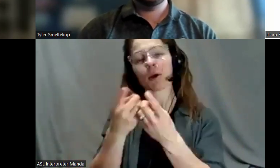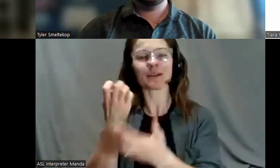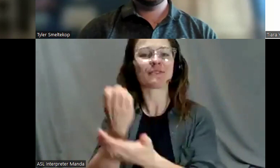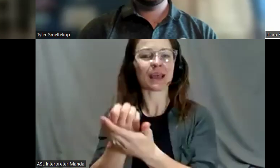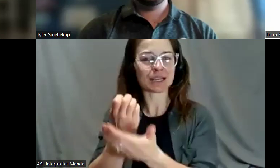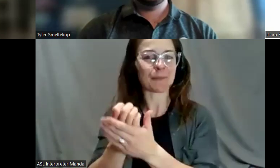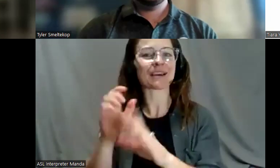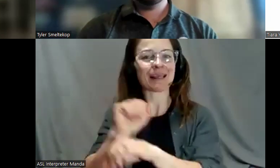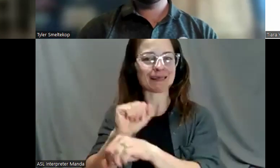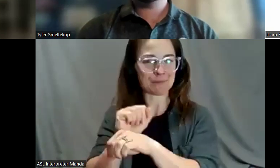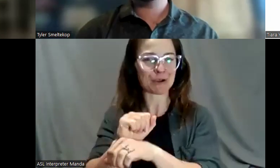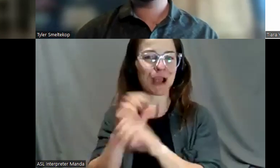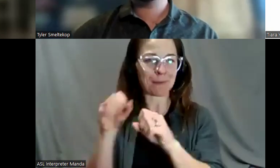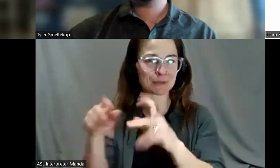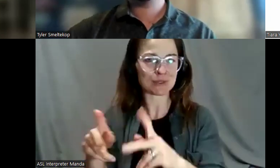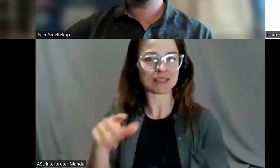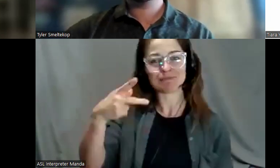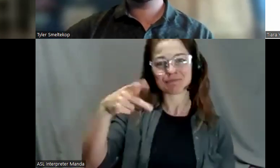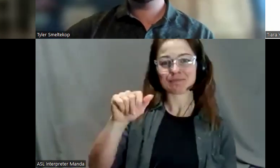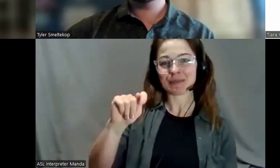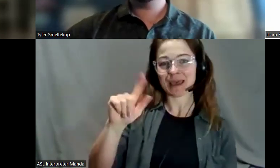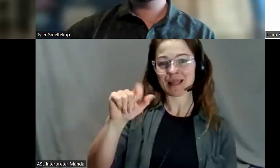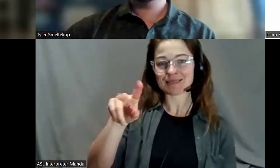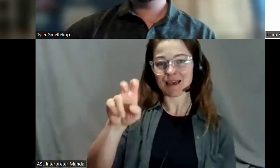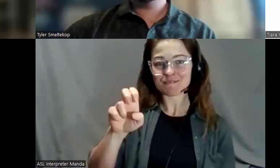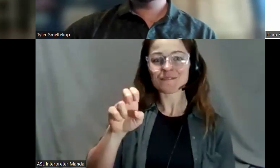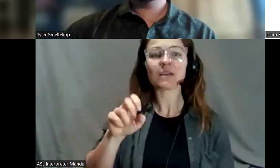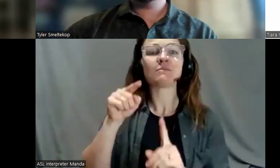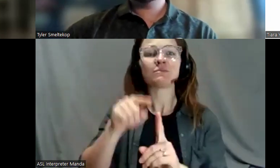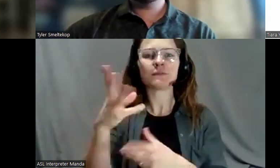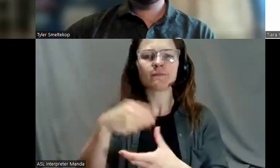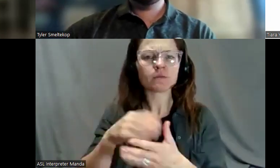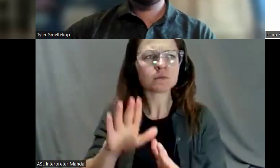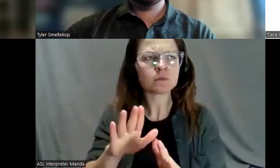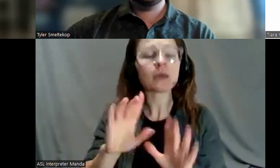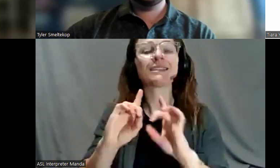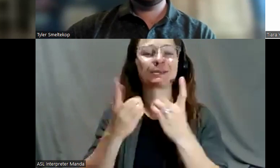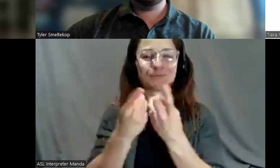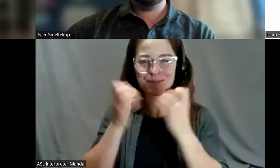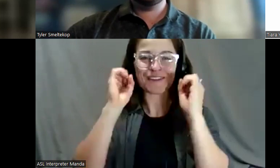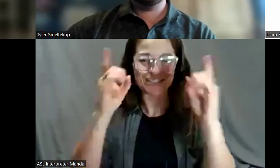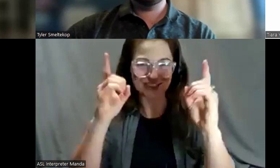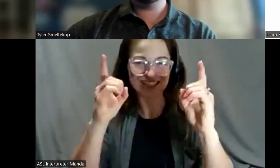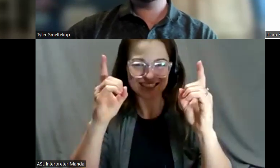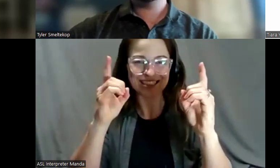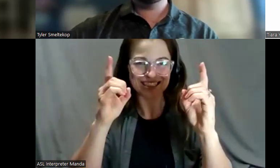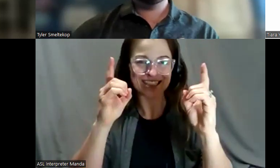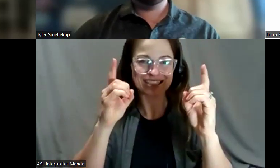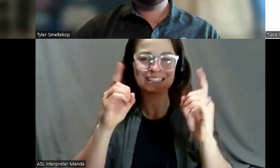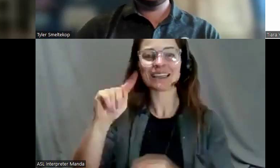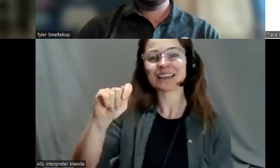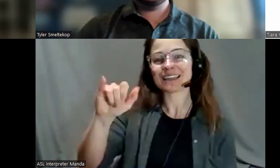Love, Education Consultant for the Michigan Department of Department of Education, that is,